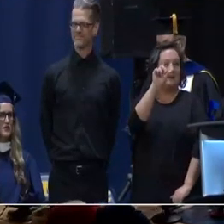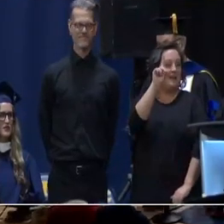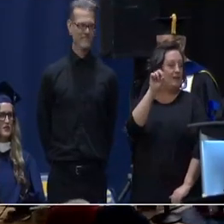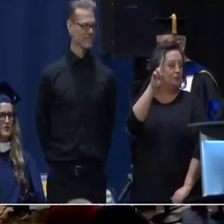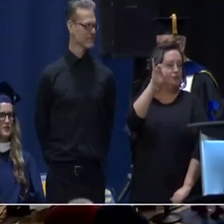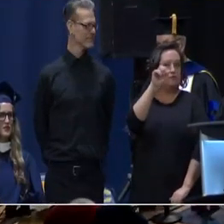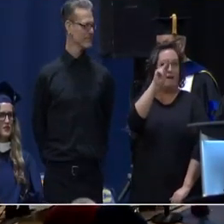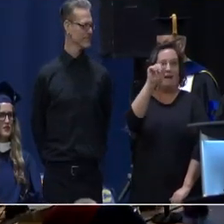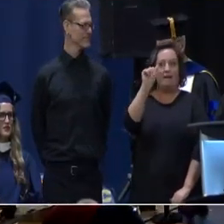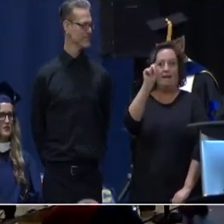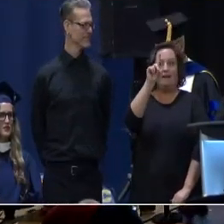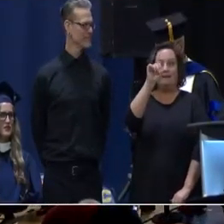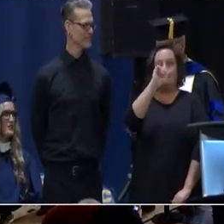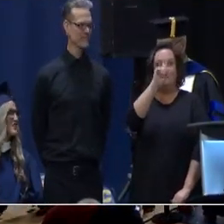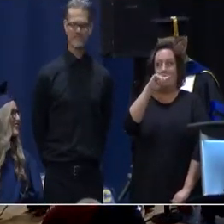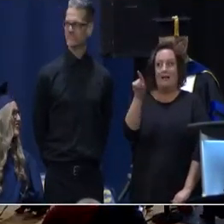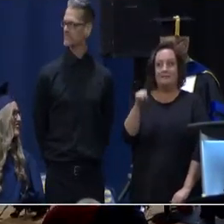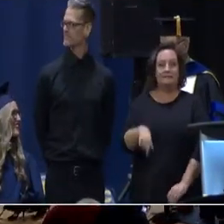Adriana Diaz.